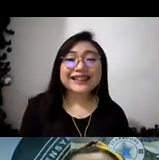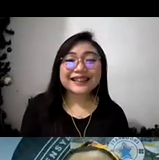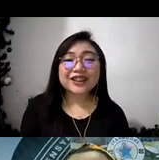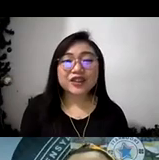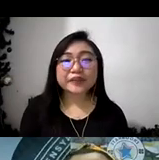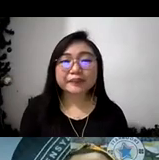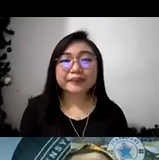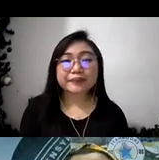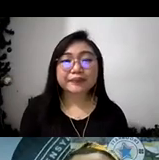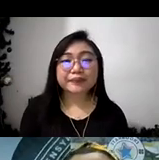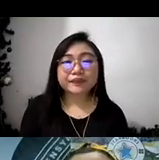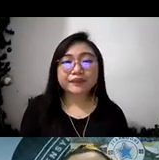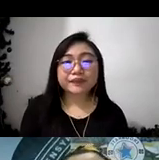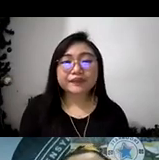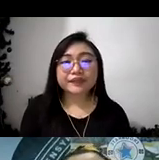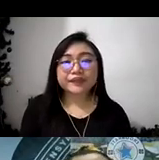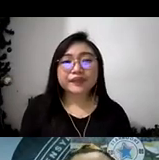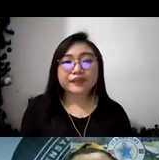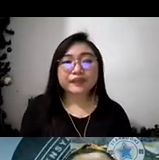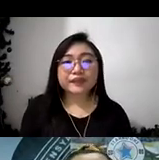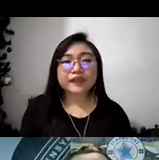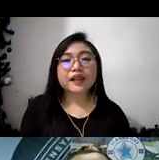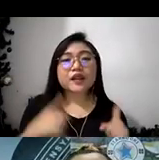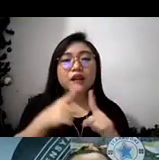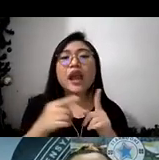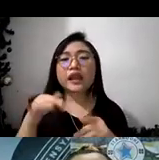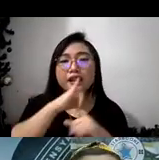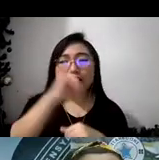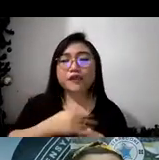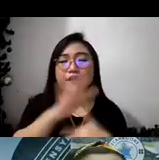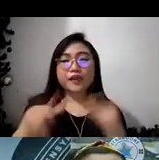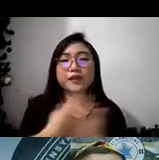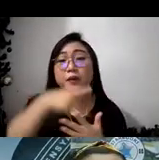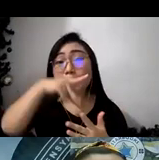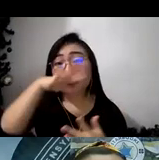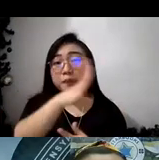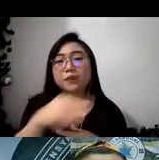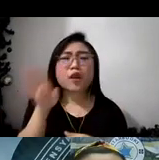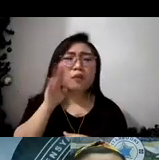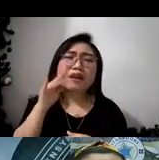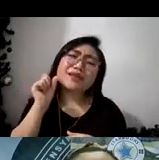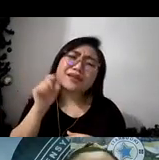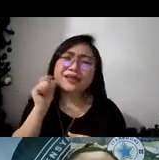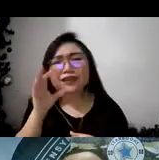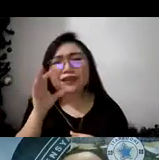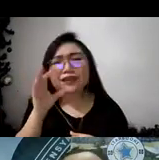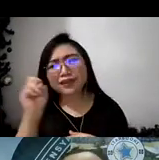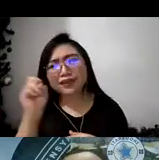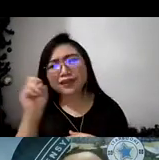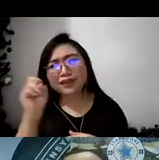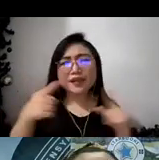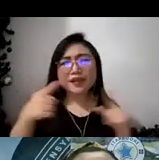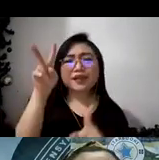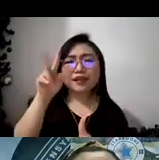niyo po or kapatid ninyo to attend the session. And then on November 25, there will be a